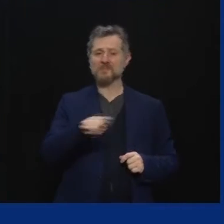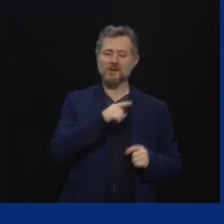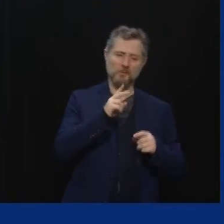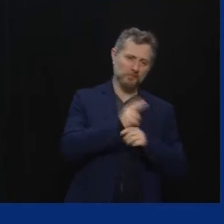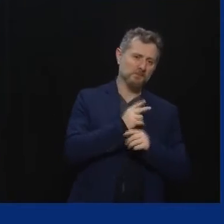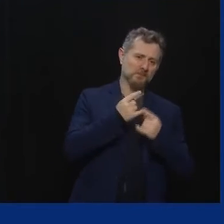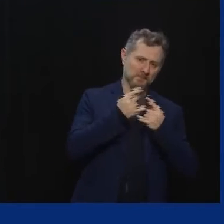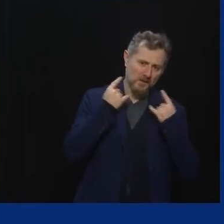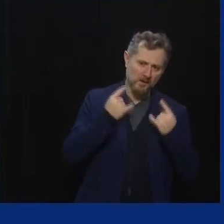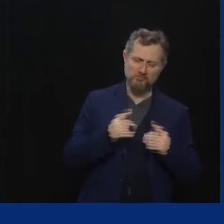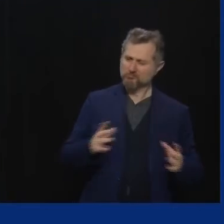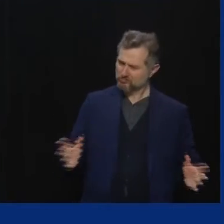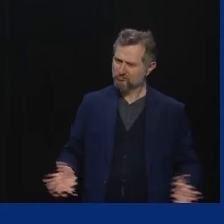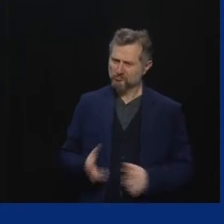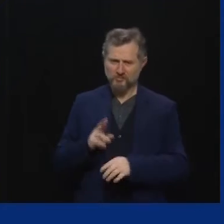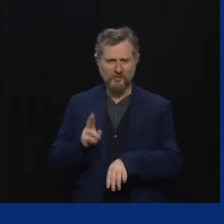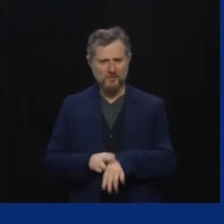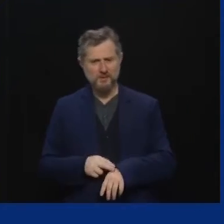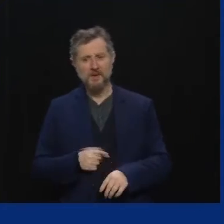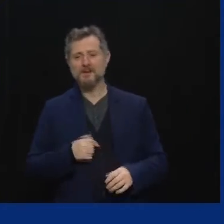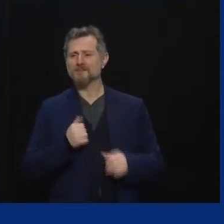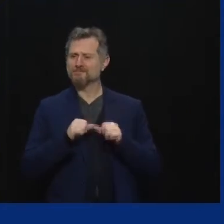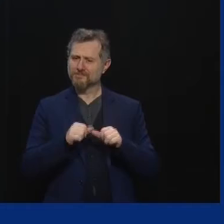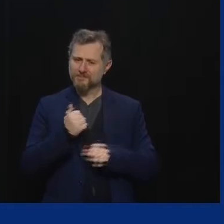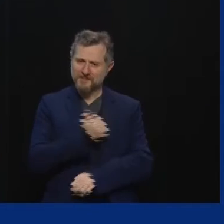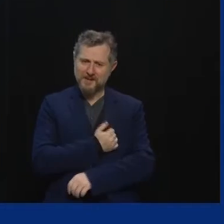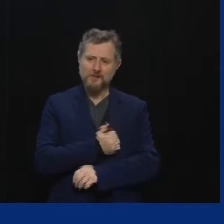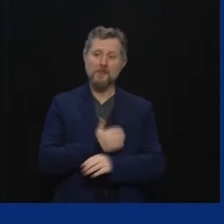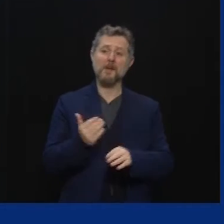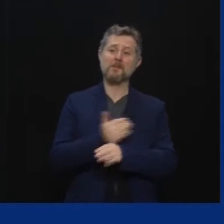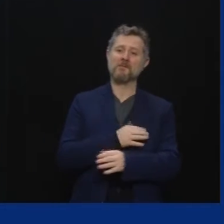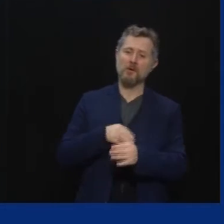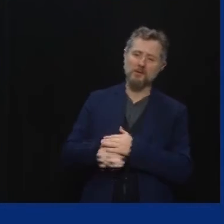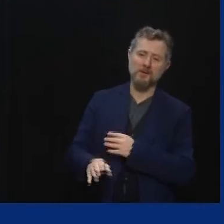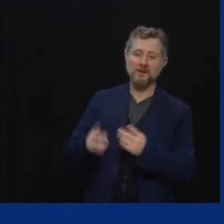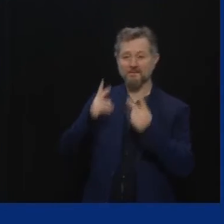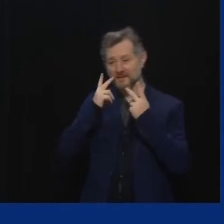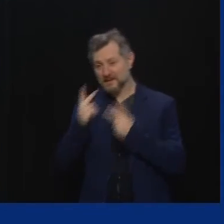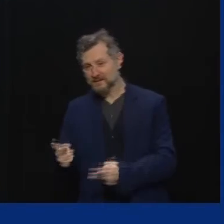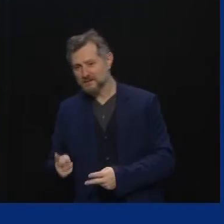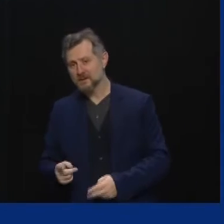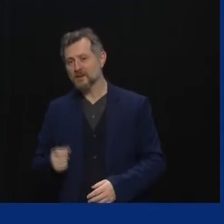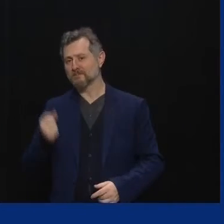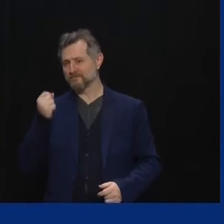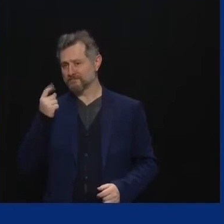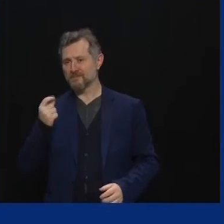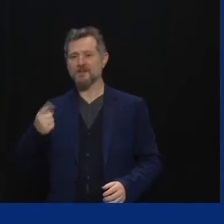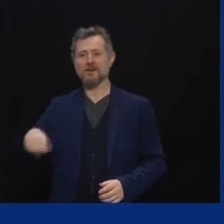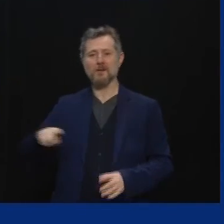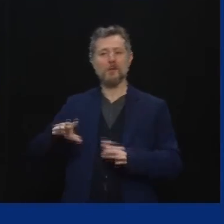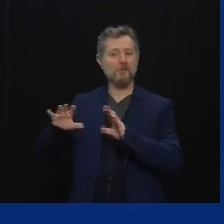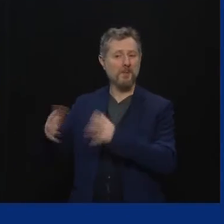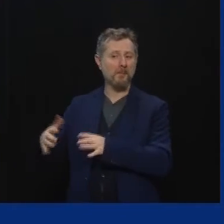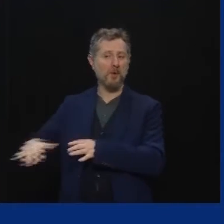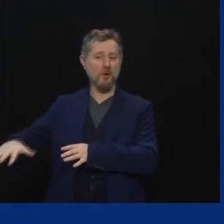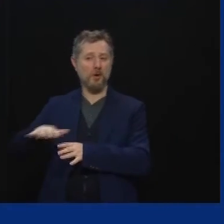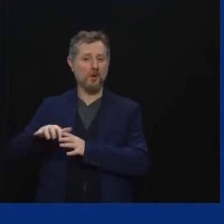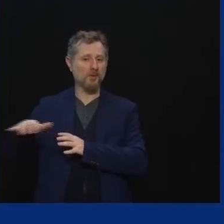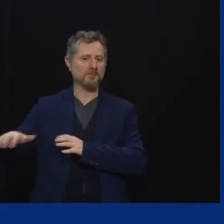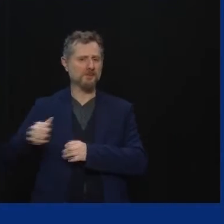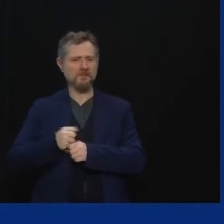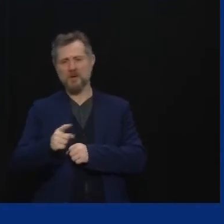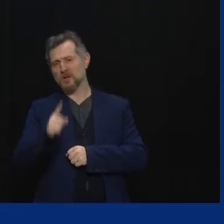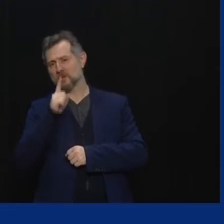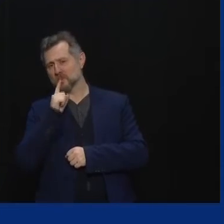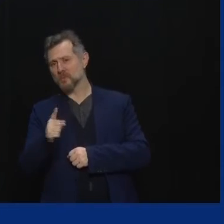We're encouraging people to be vaccinated before they go visit someone, but the population themselves, where again we're making sure that because